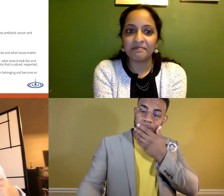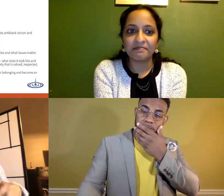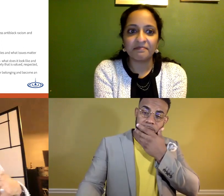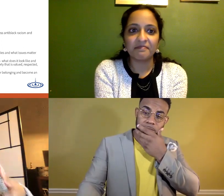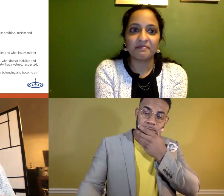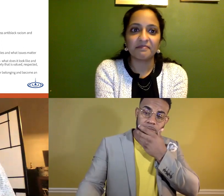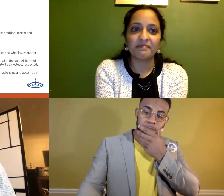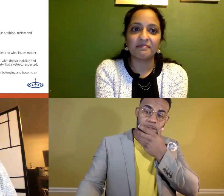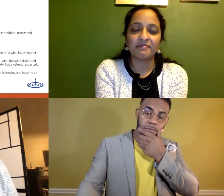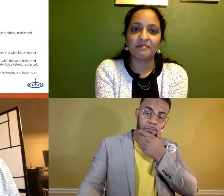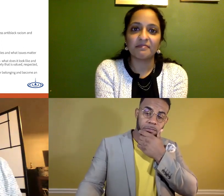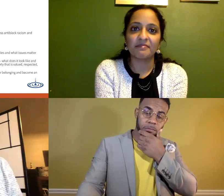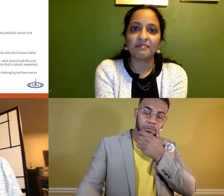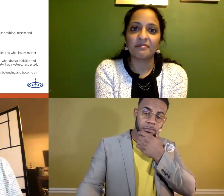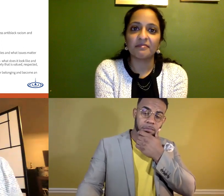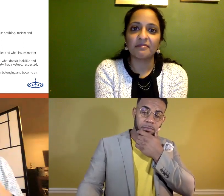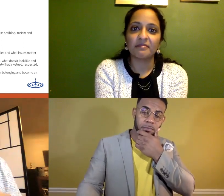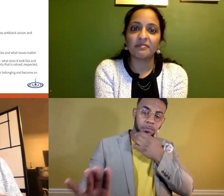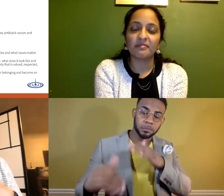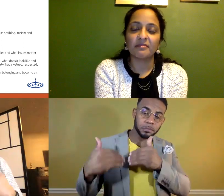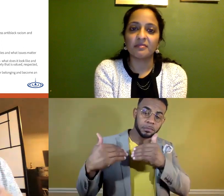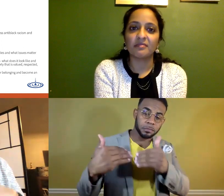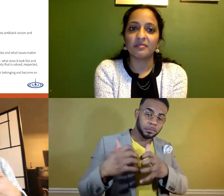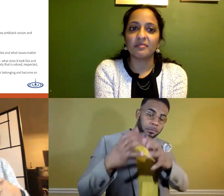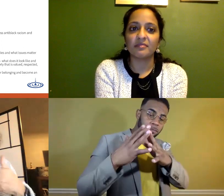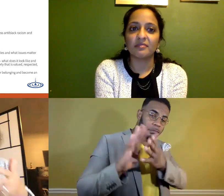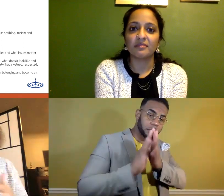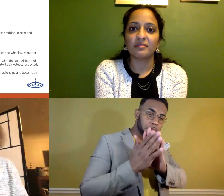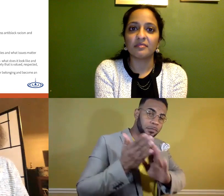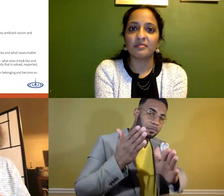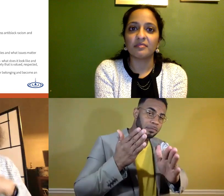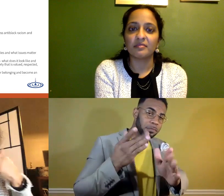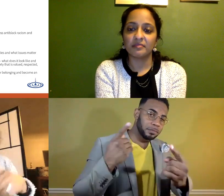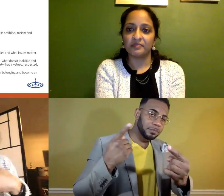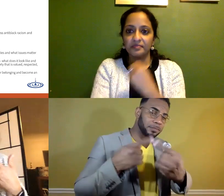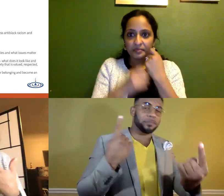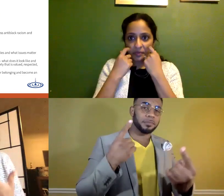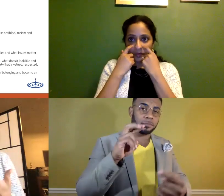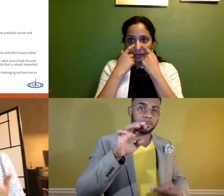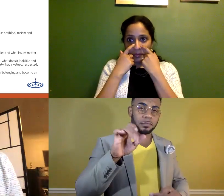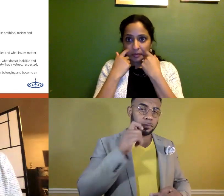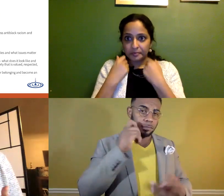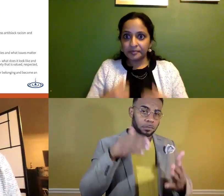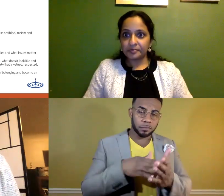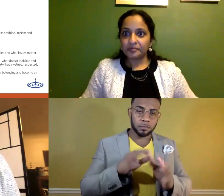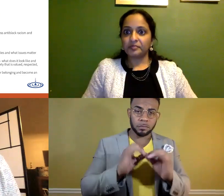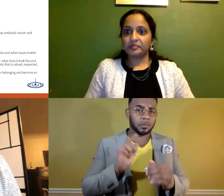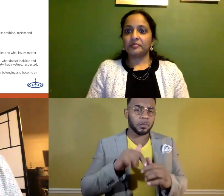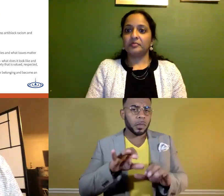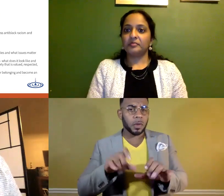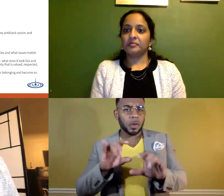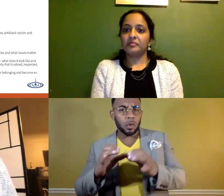how do we move forward in building and becoming an anti-racist organization? What should groups do and think